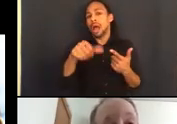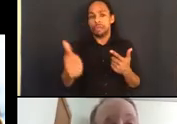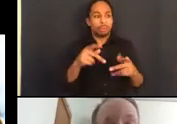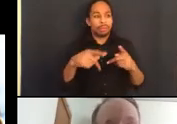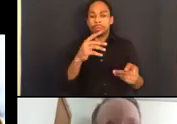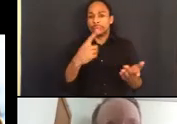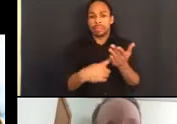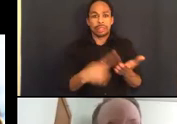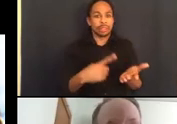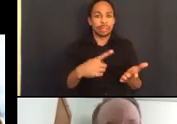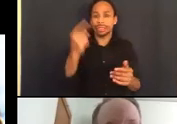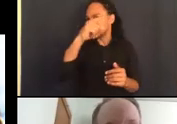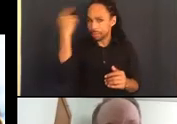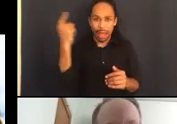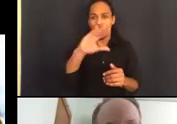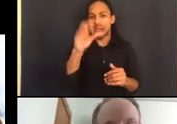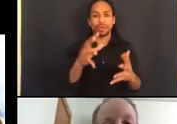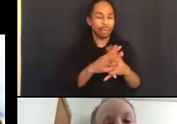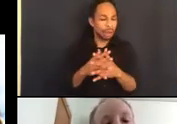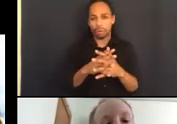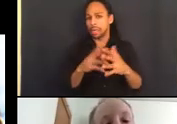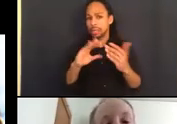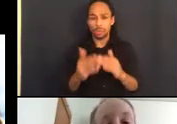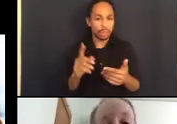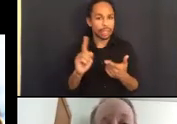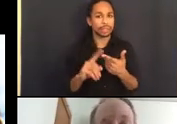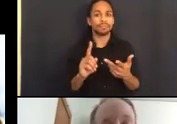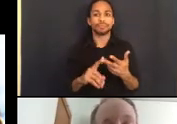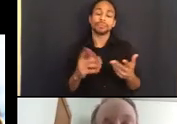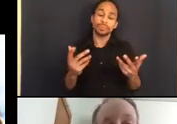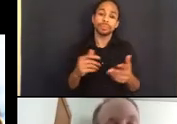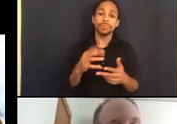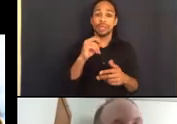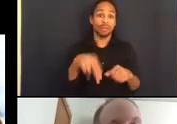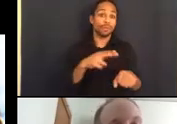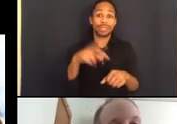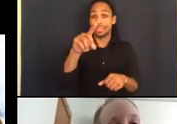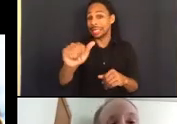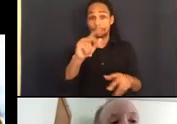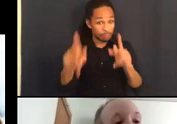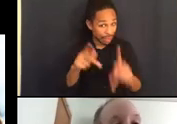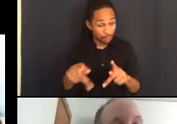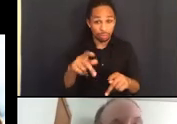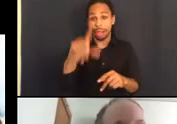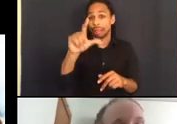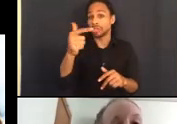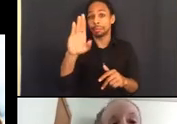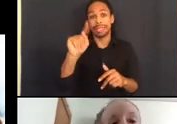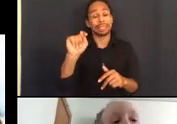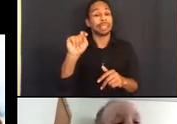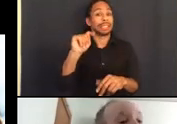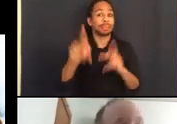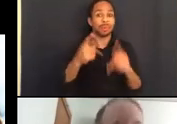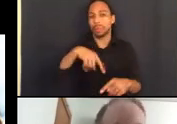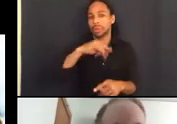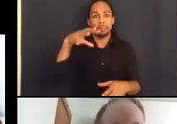impacts on African American communities. So it's really, and of course, disabled people, LGBT people, we're part